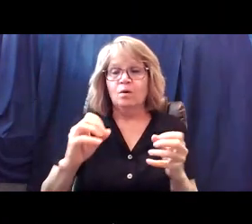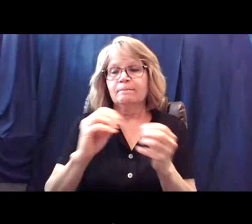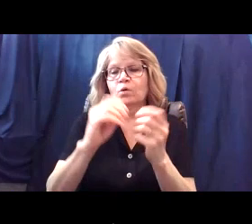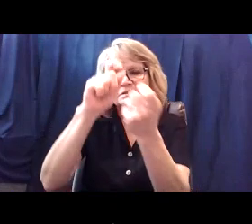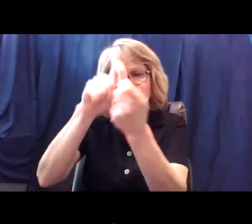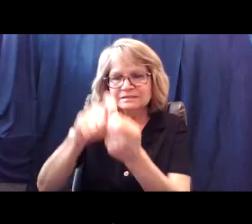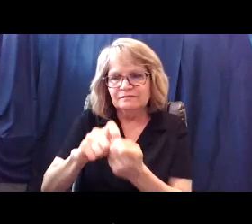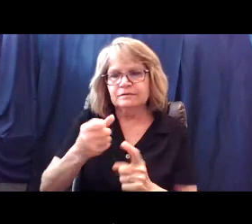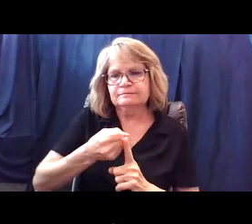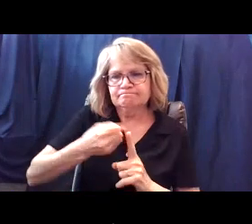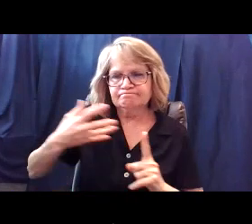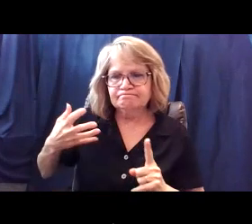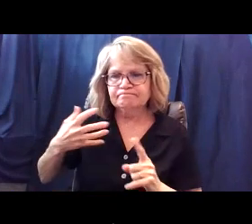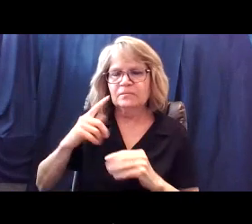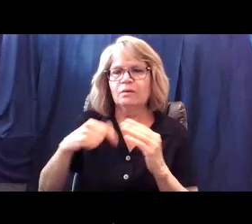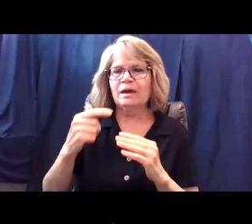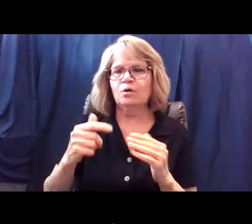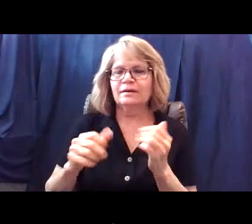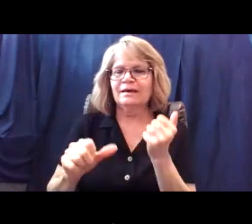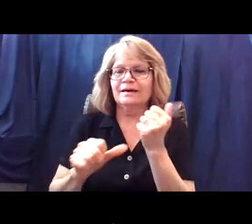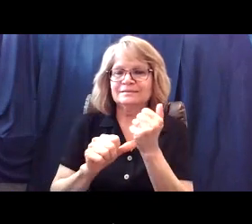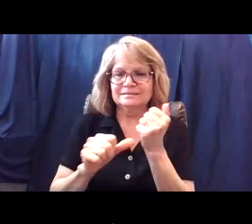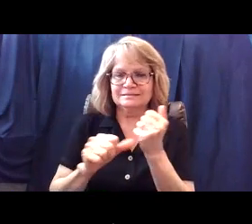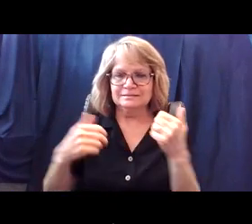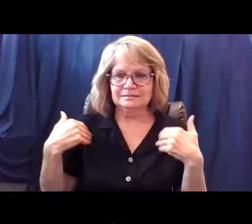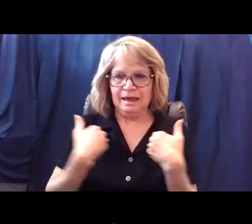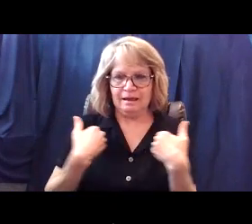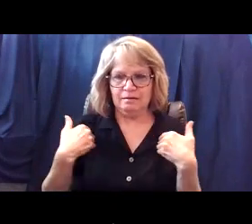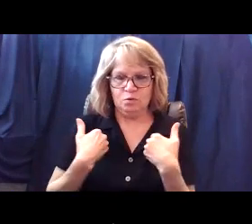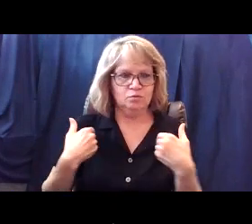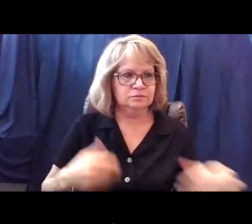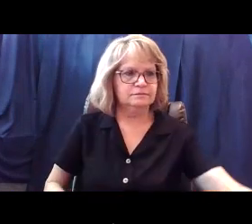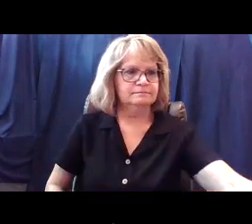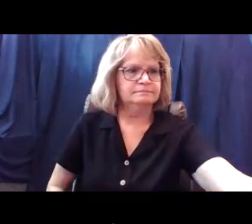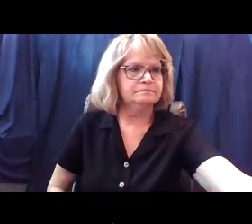specifics around an assistance animals.